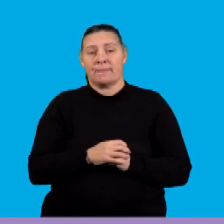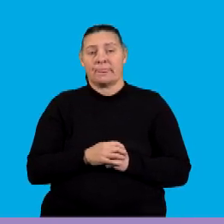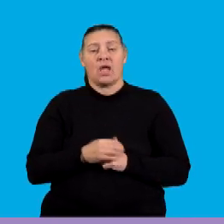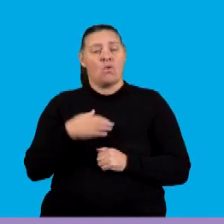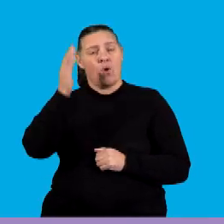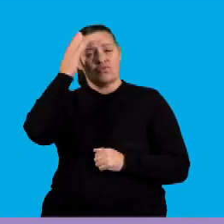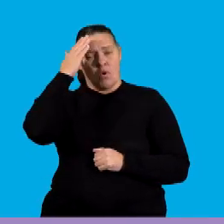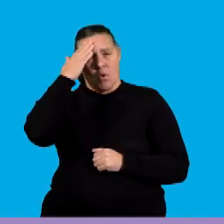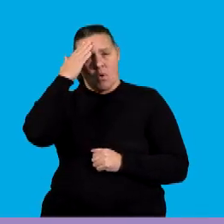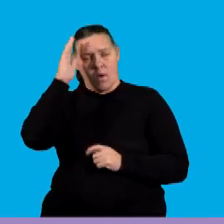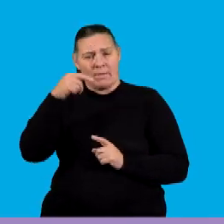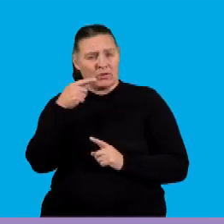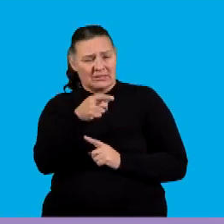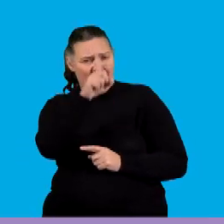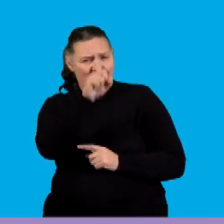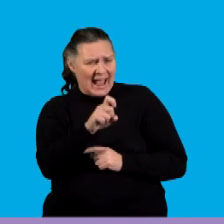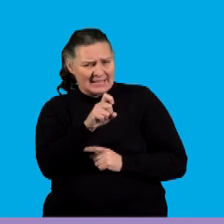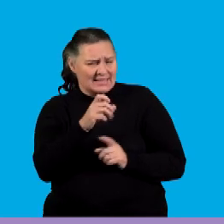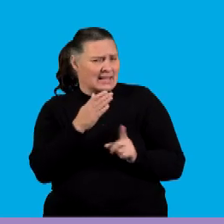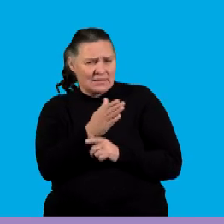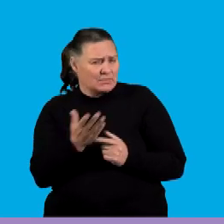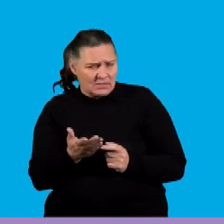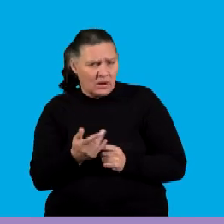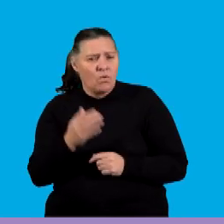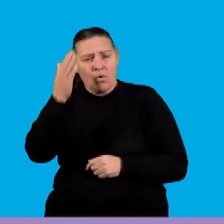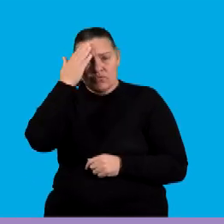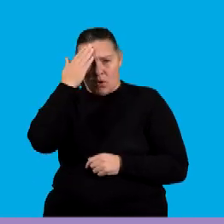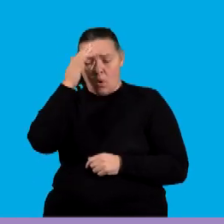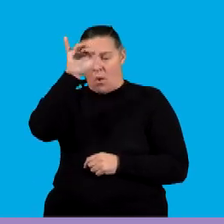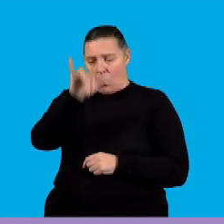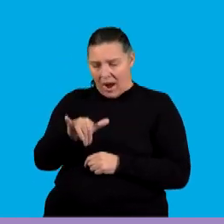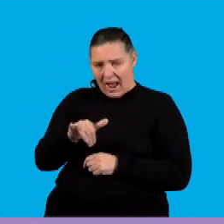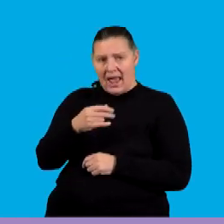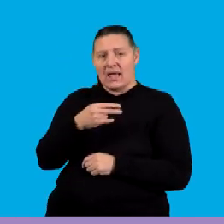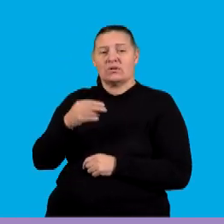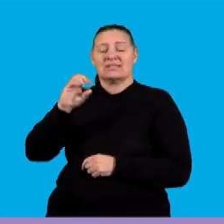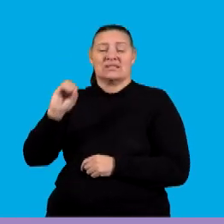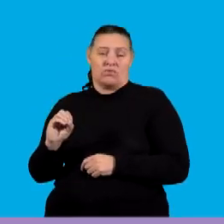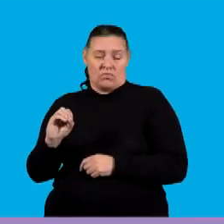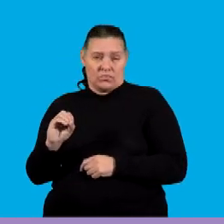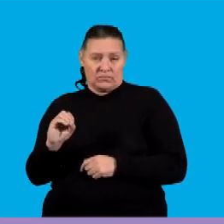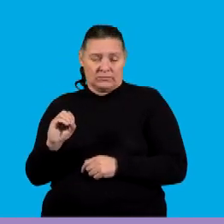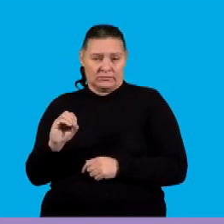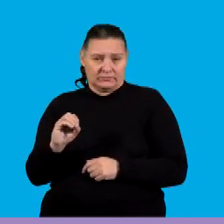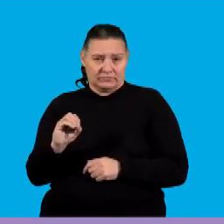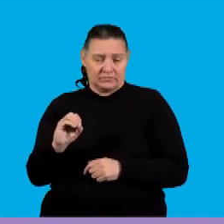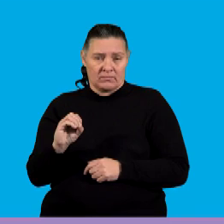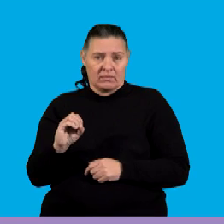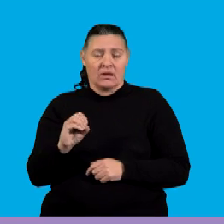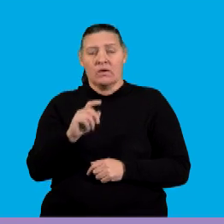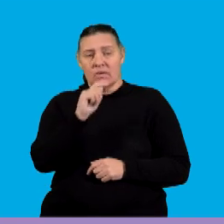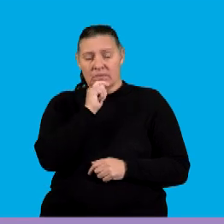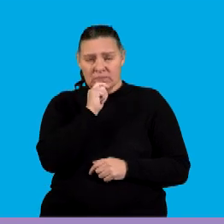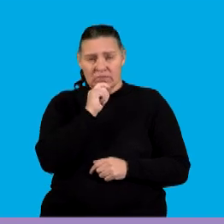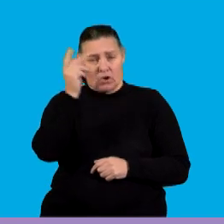Now remember, what do we know about this x-intercept? We know that y is equals to 0. So